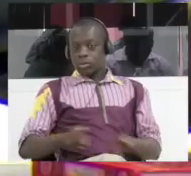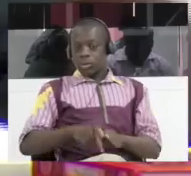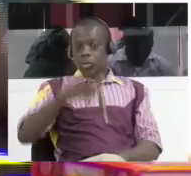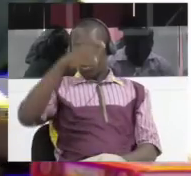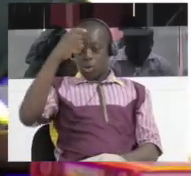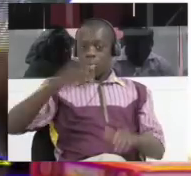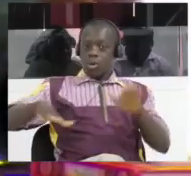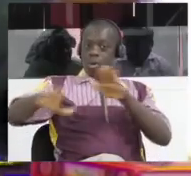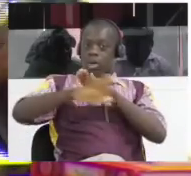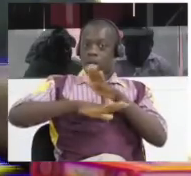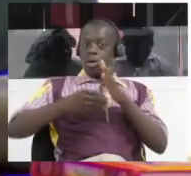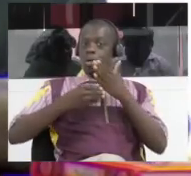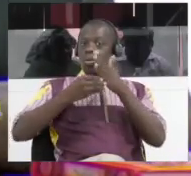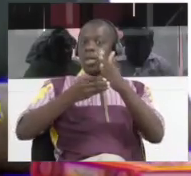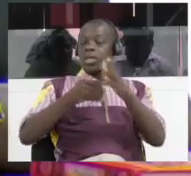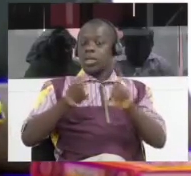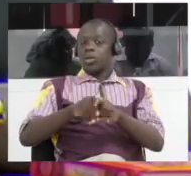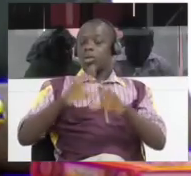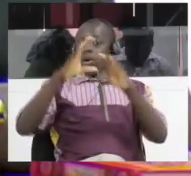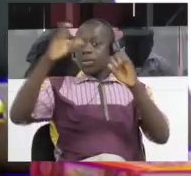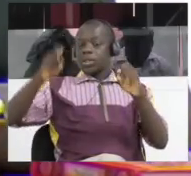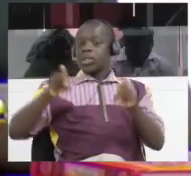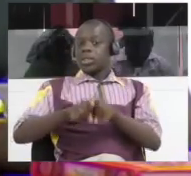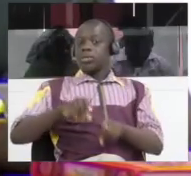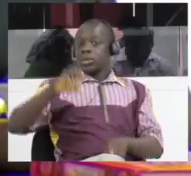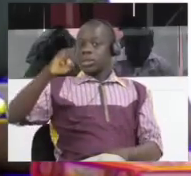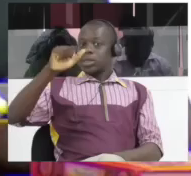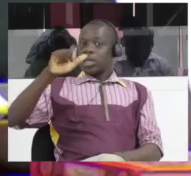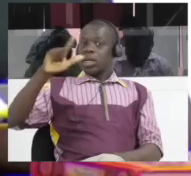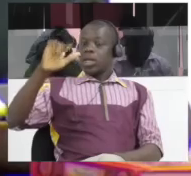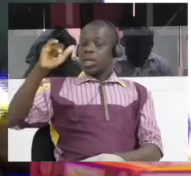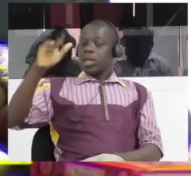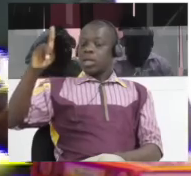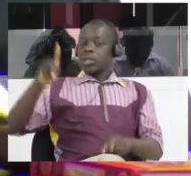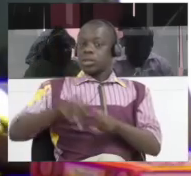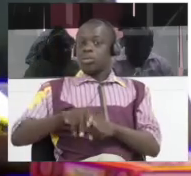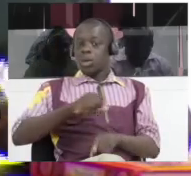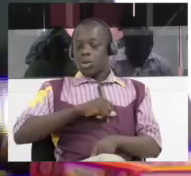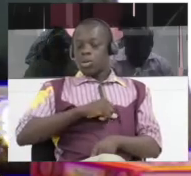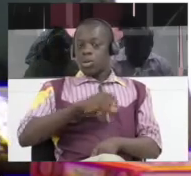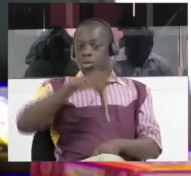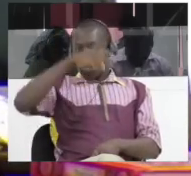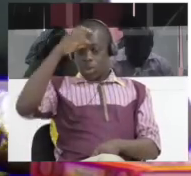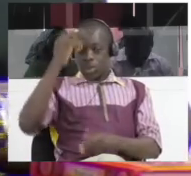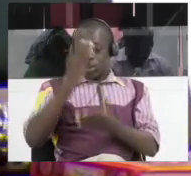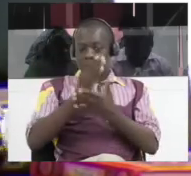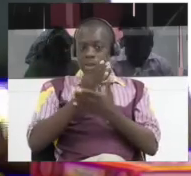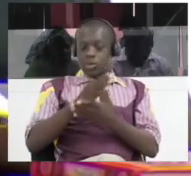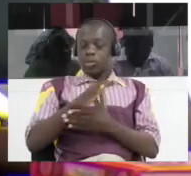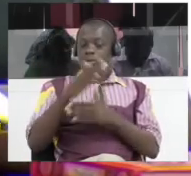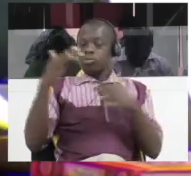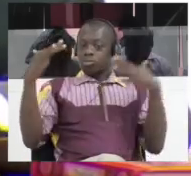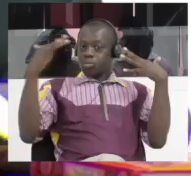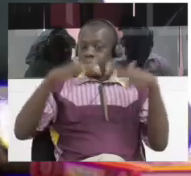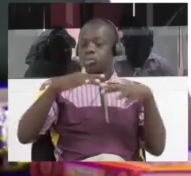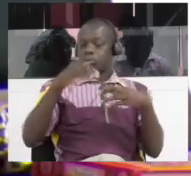under a commanding officer, which was Lieutenant Colonel Salik. And as a company commander, there were instances where such forums were